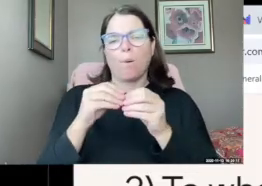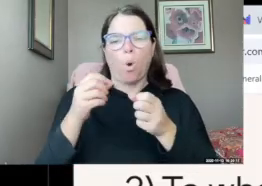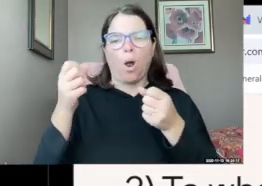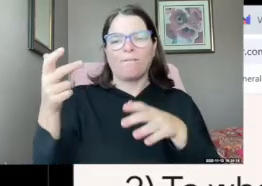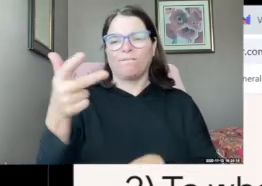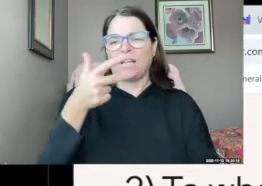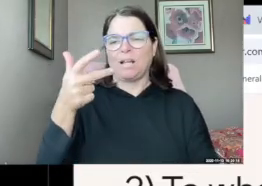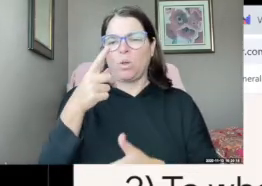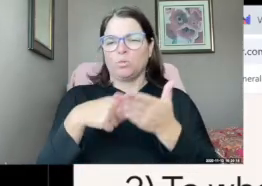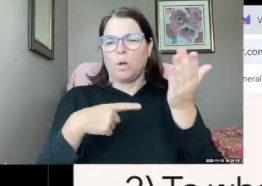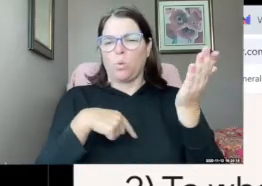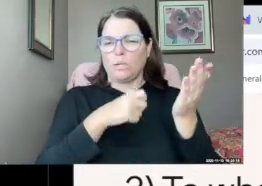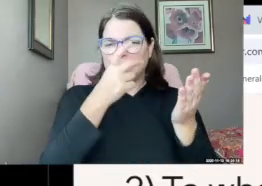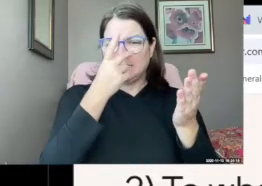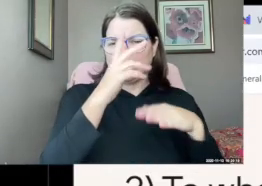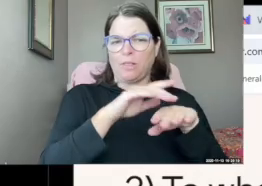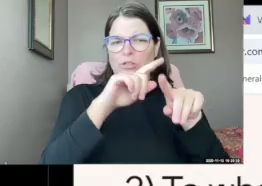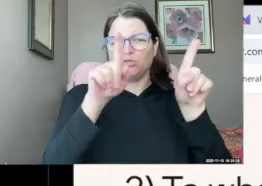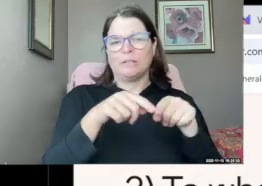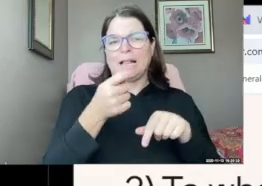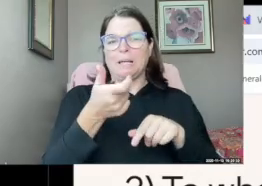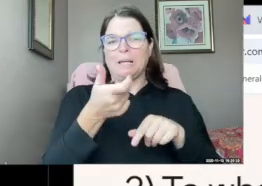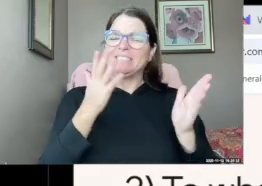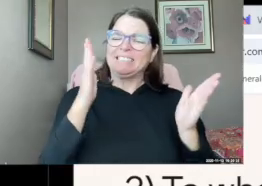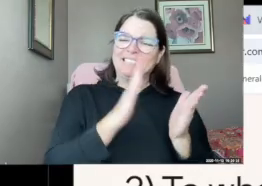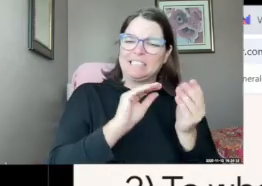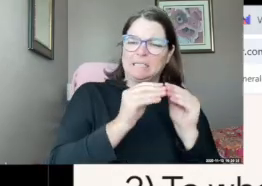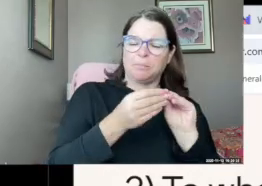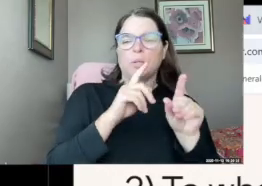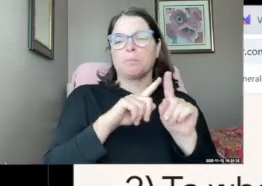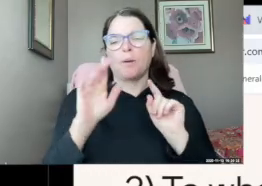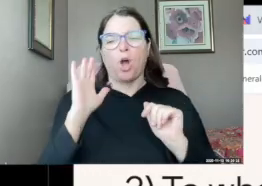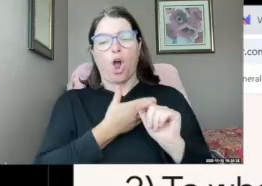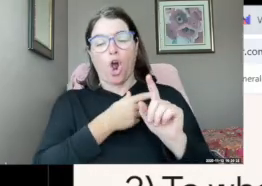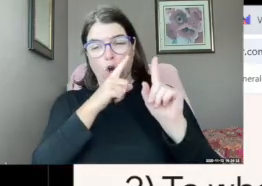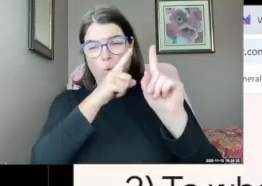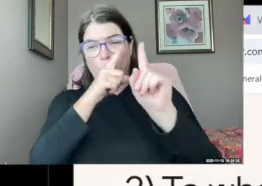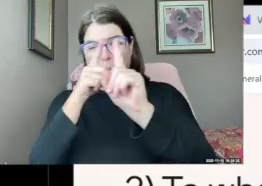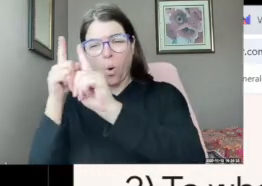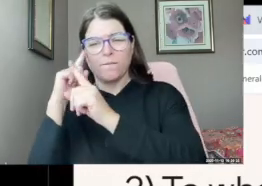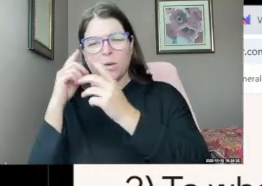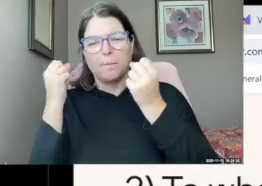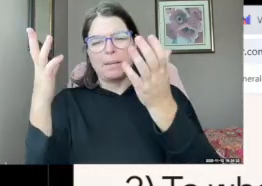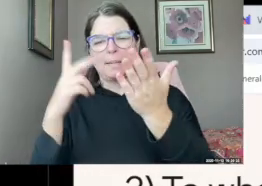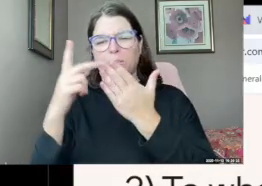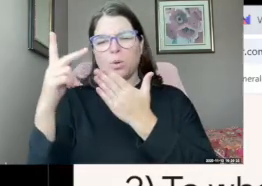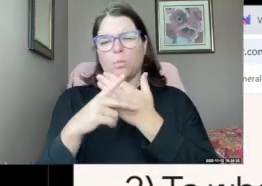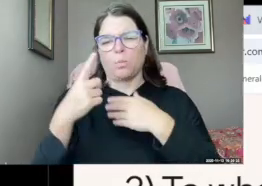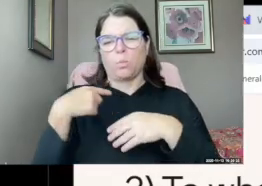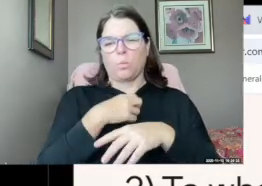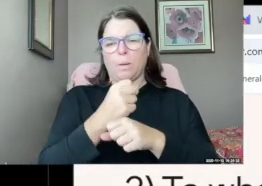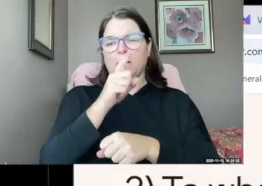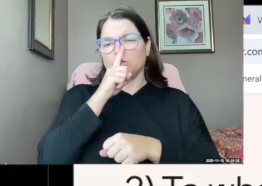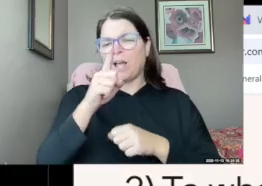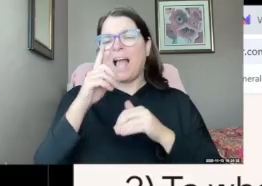more vehicles than what is shown on the screen. Conservative number. But we know that from the goals that we set for a lot of the